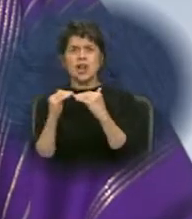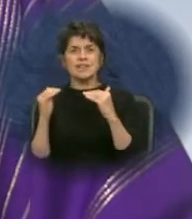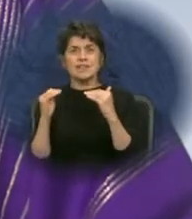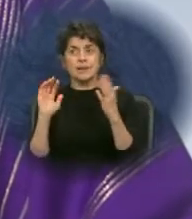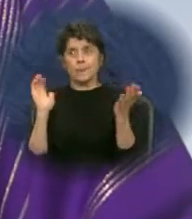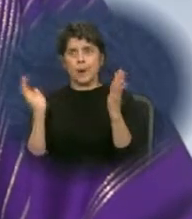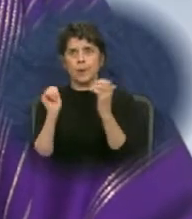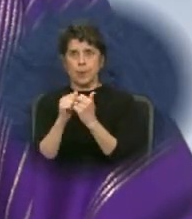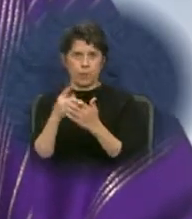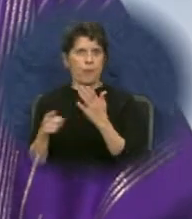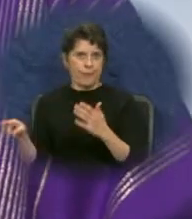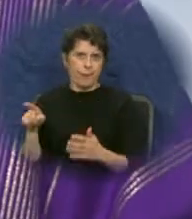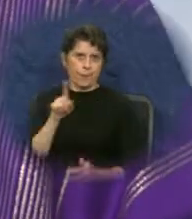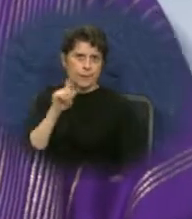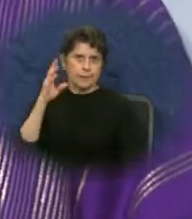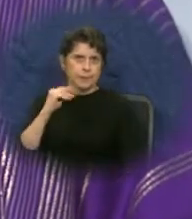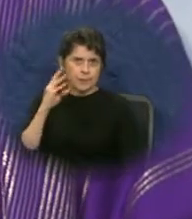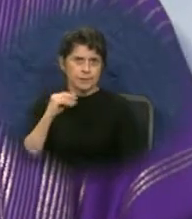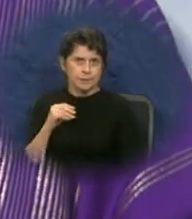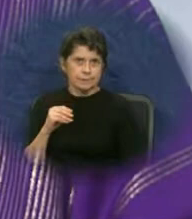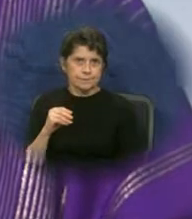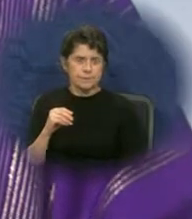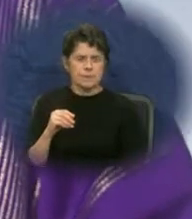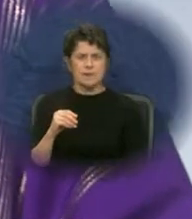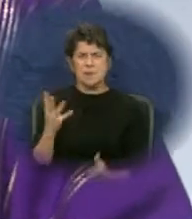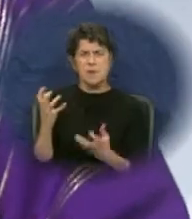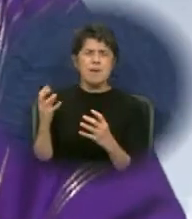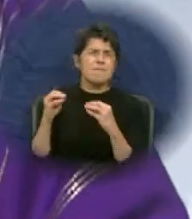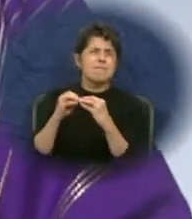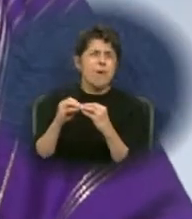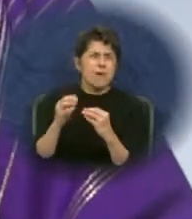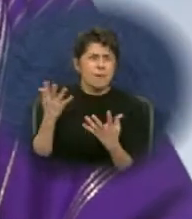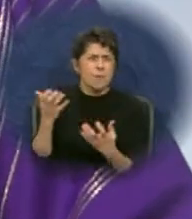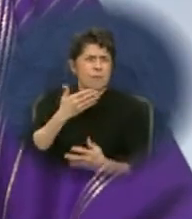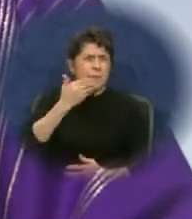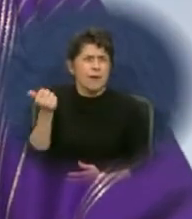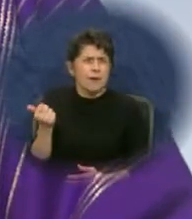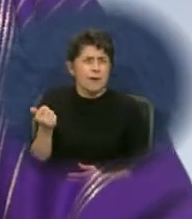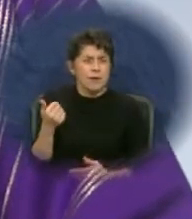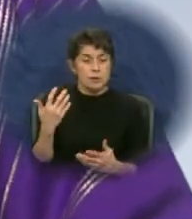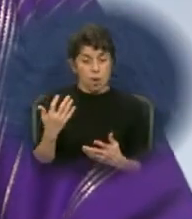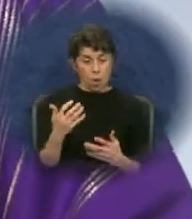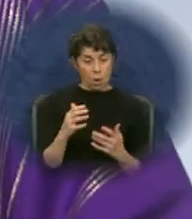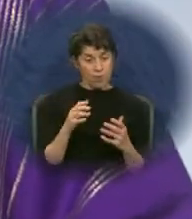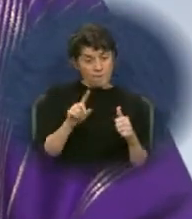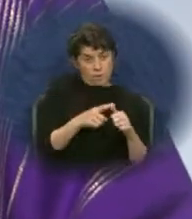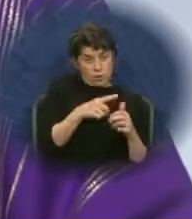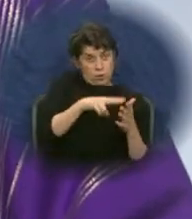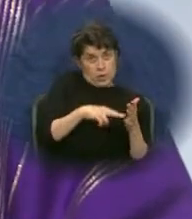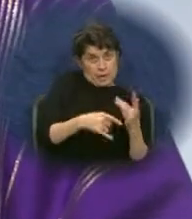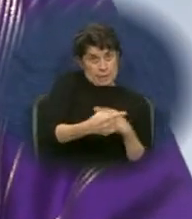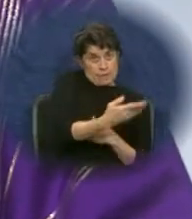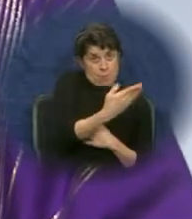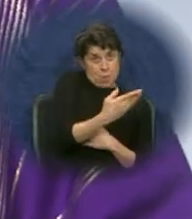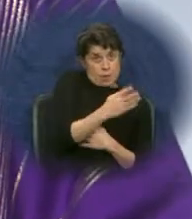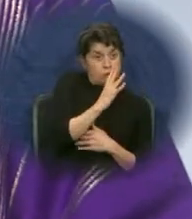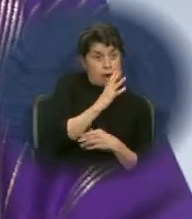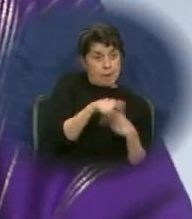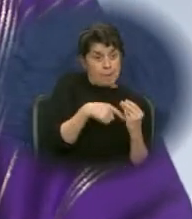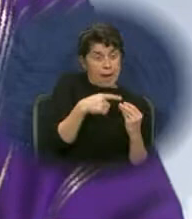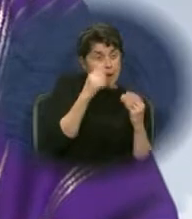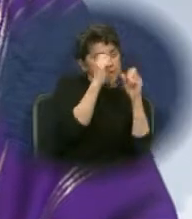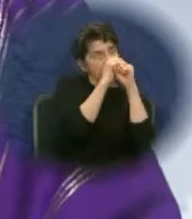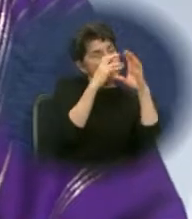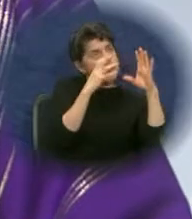experiencing. And so is the echo of that vision of Isaiah in the first reading this morning, the vision of a world without any kind